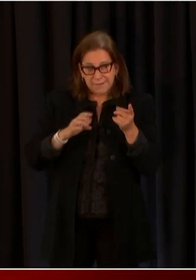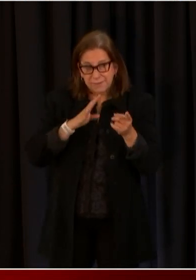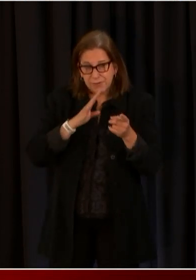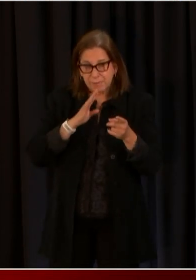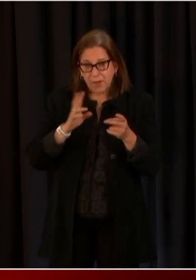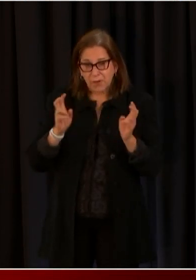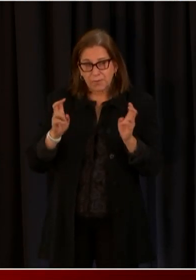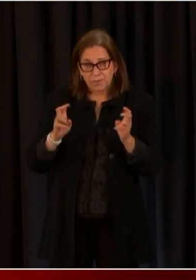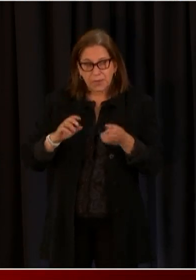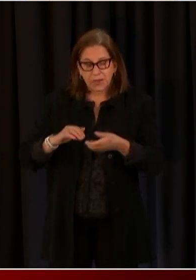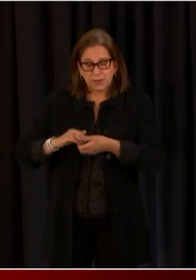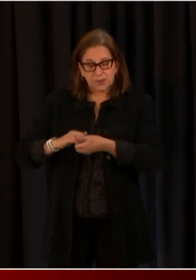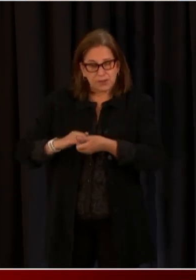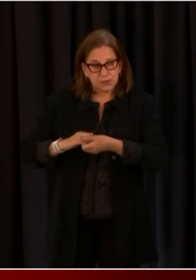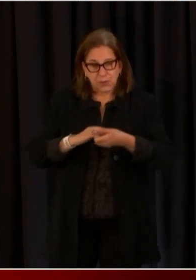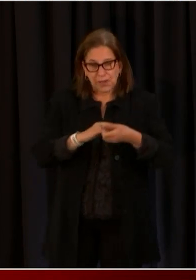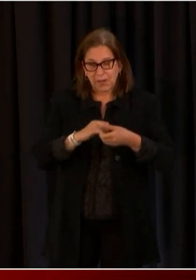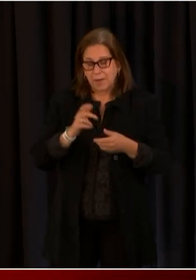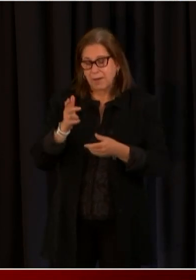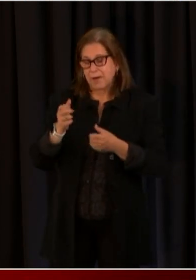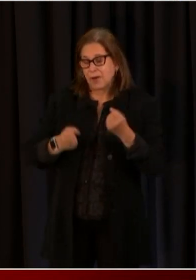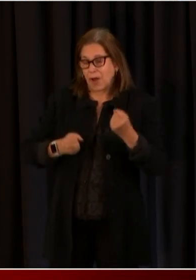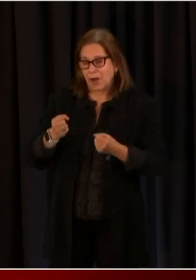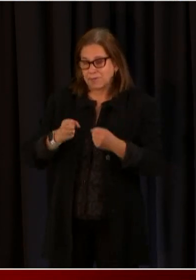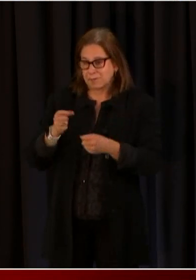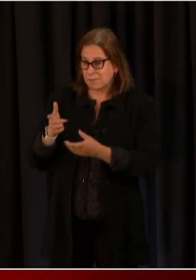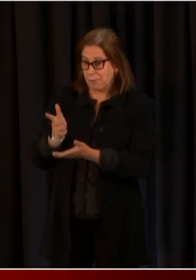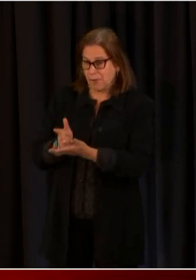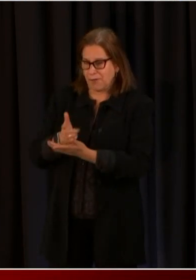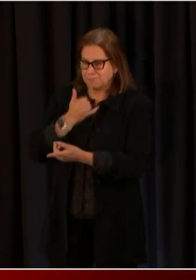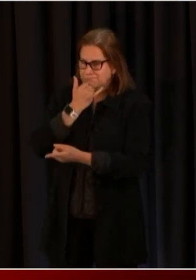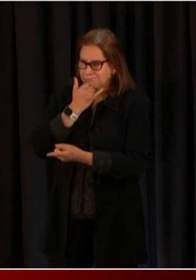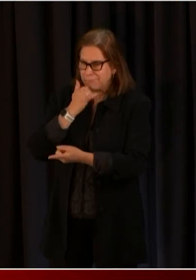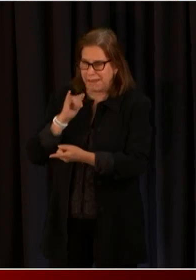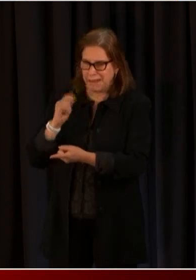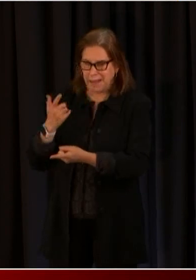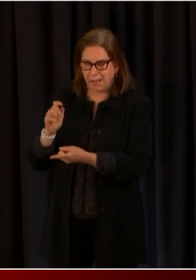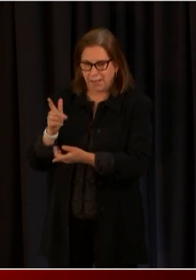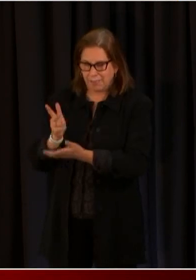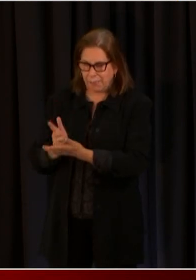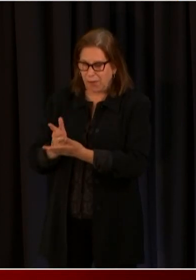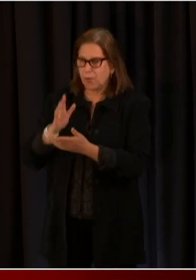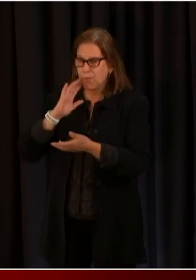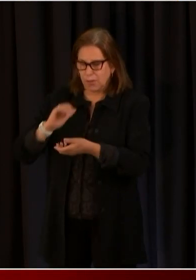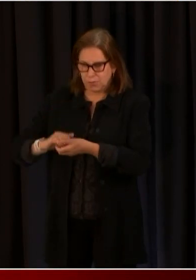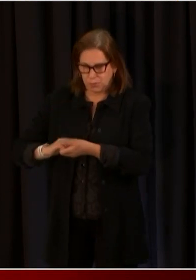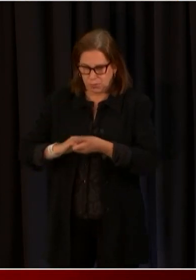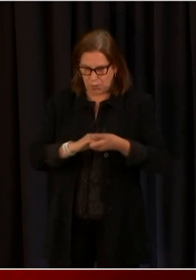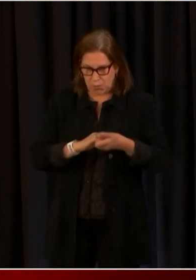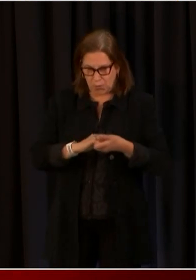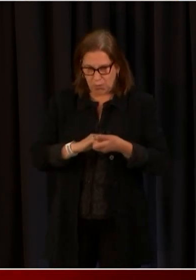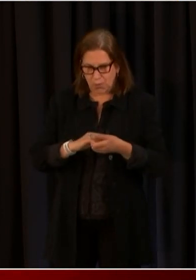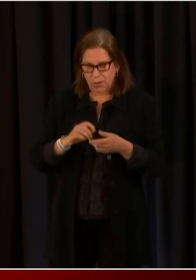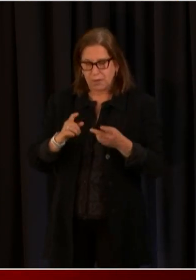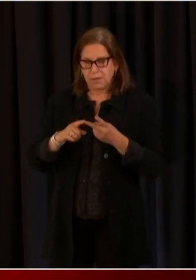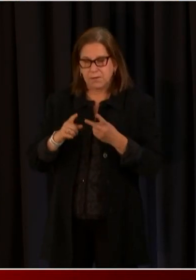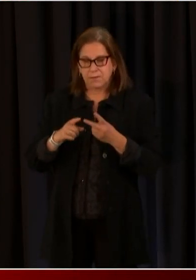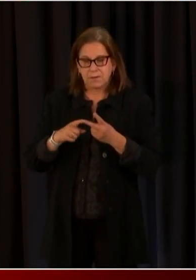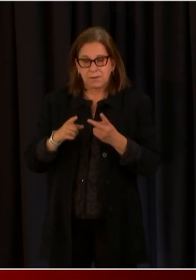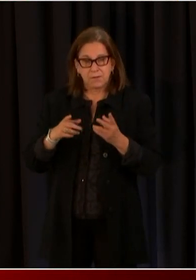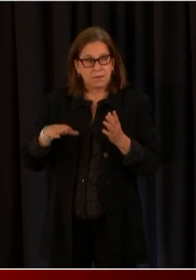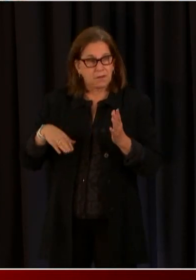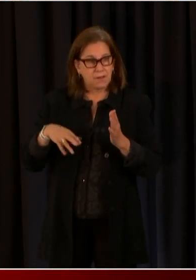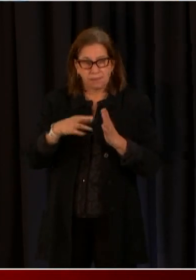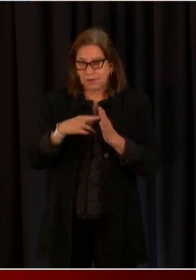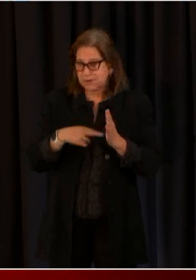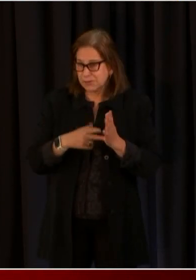parked vehicles, and requirements to renew vehicle registrations and inspections that have